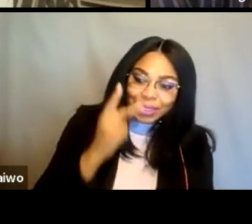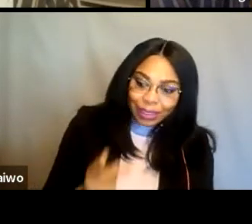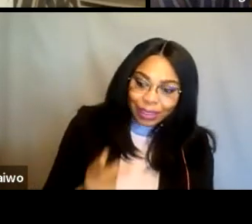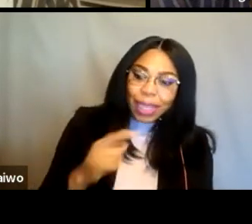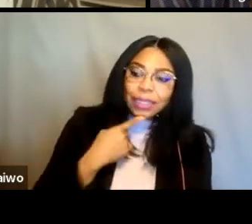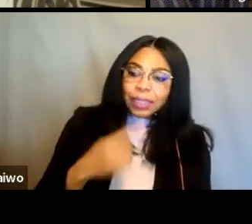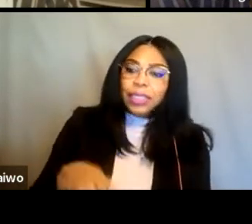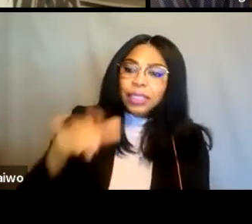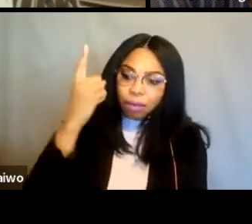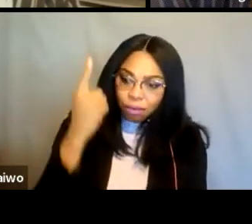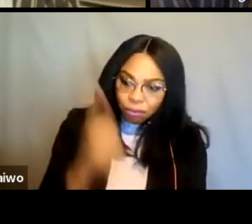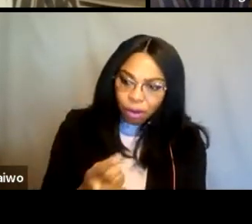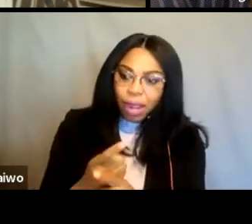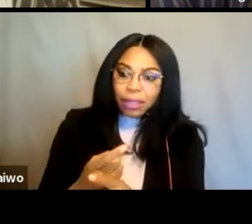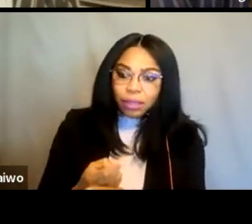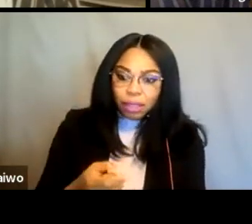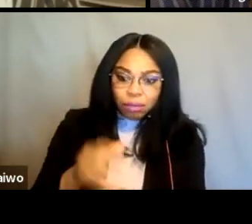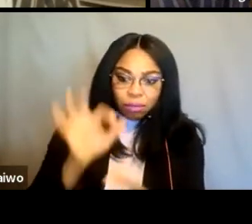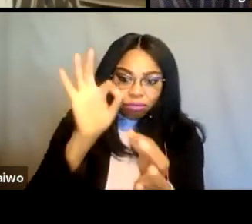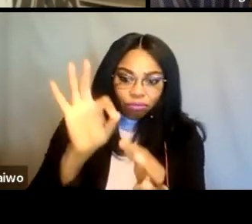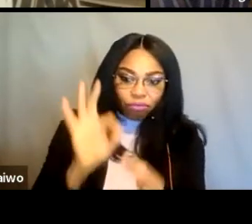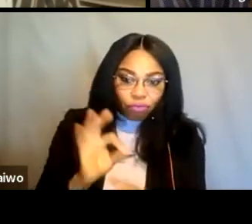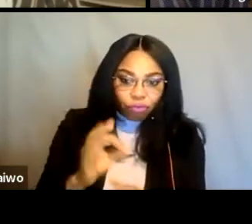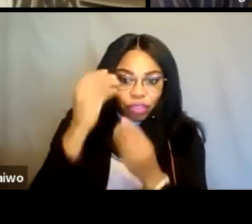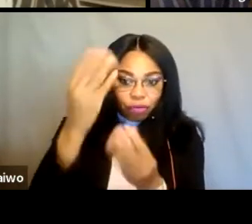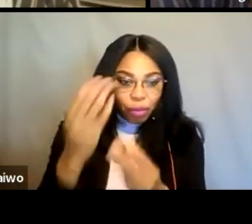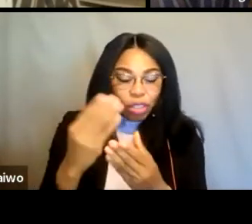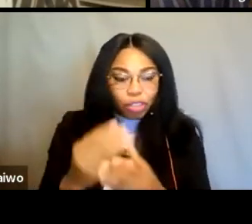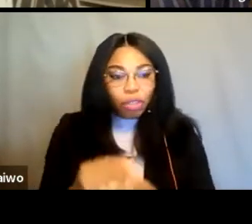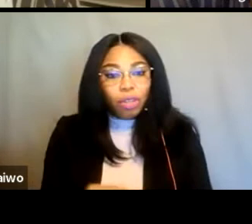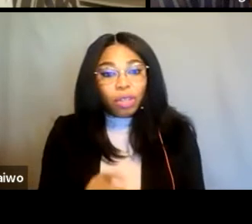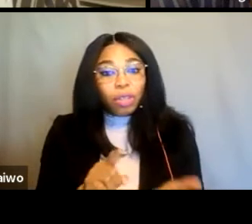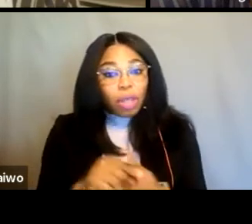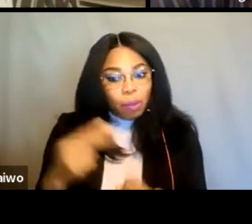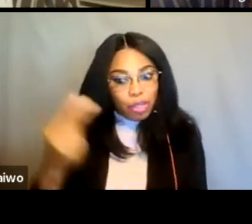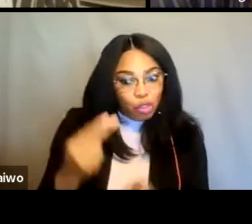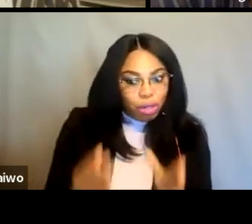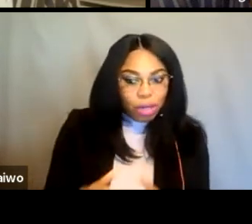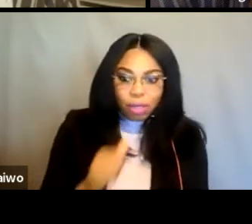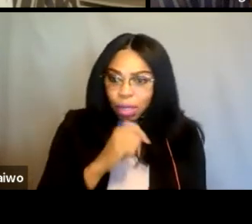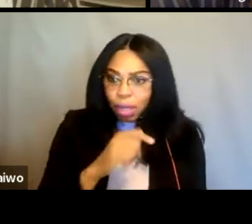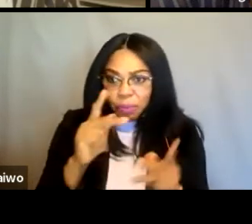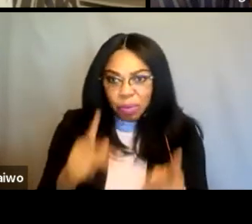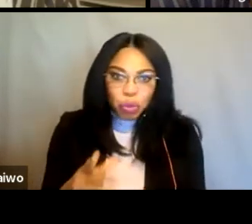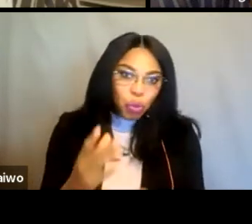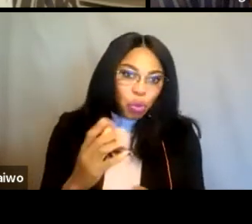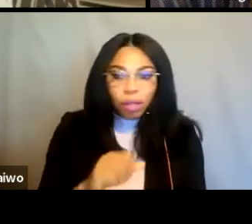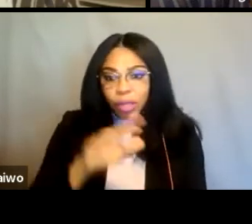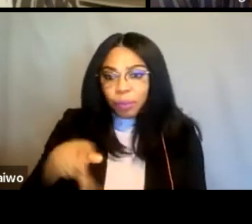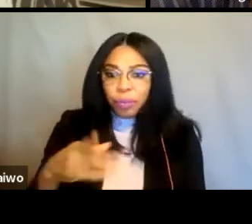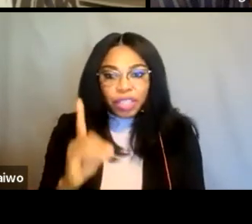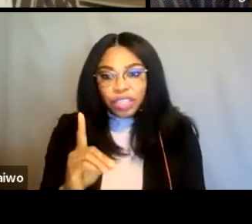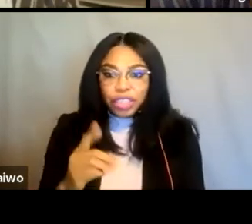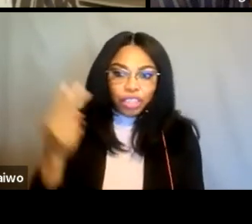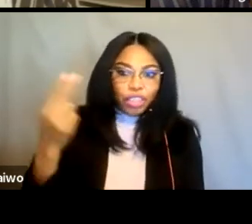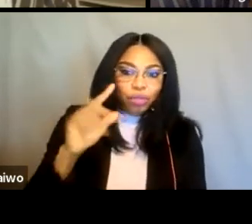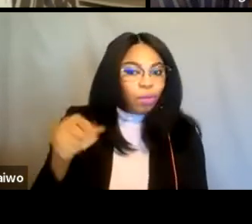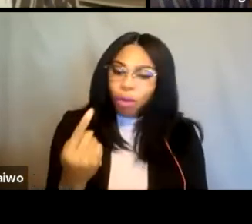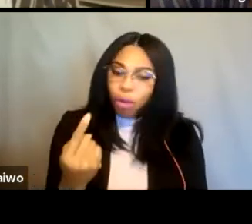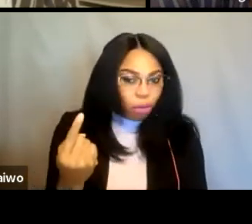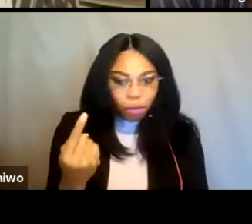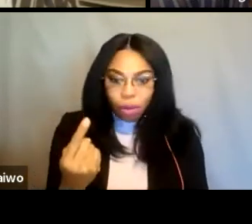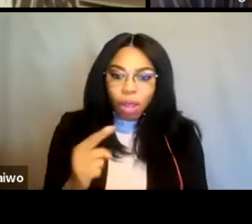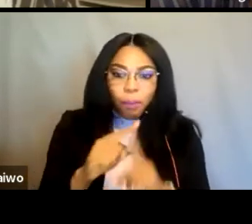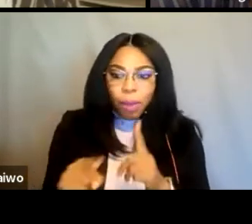accurate. Lands in the hand of, and by historian, we're not just talking about somebody that acquired a PhD in history alone. We're talking